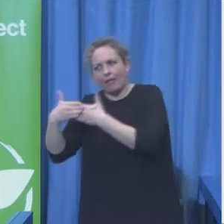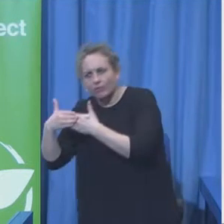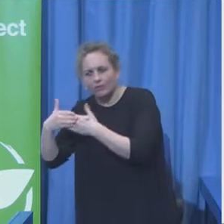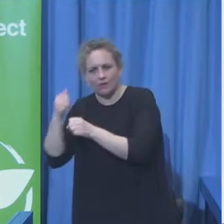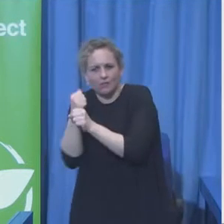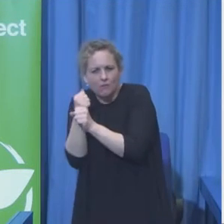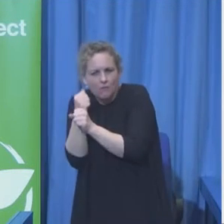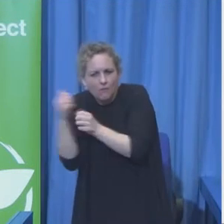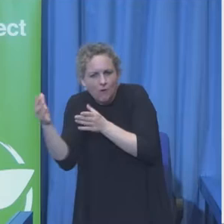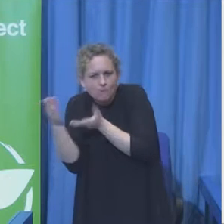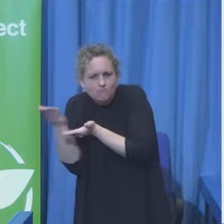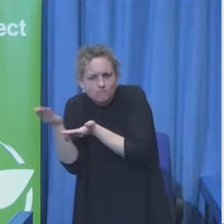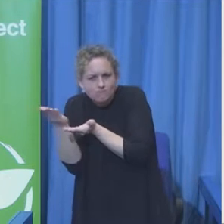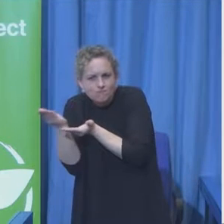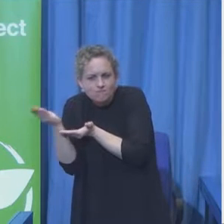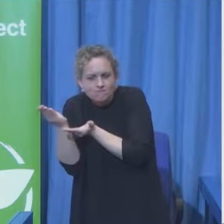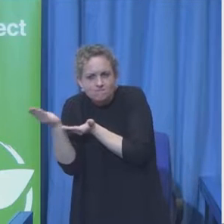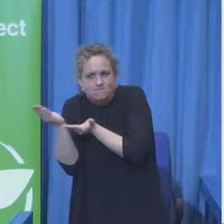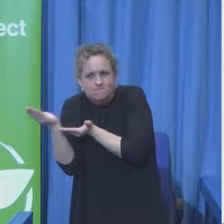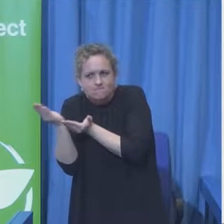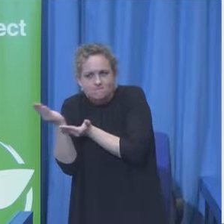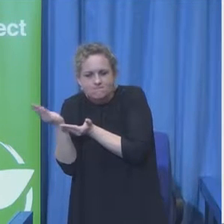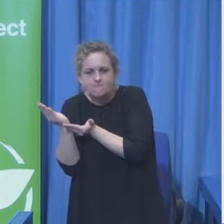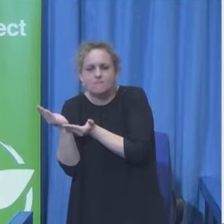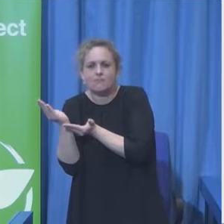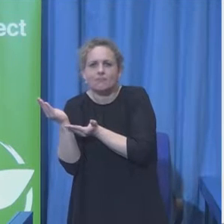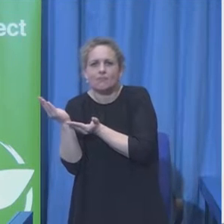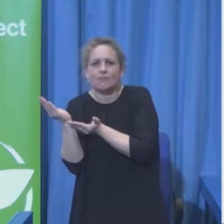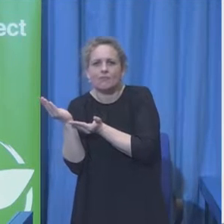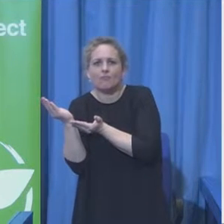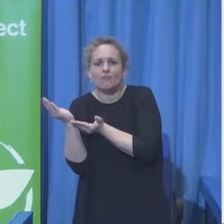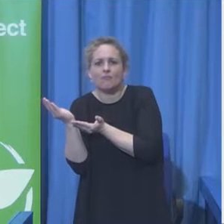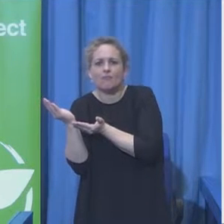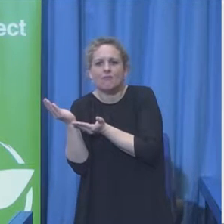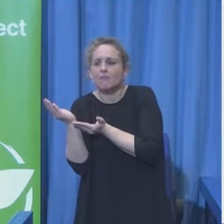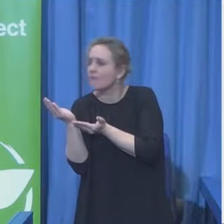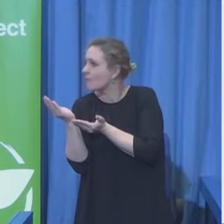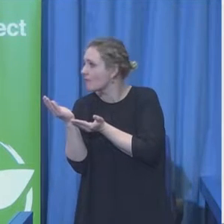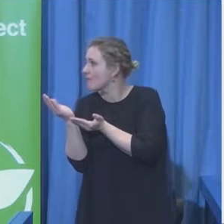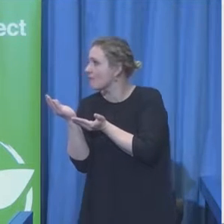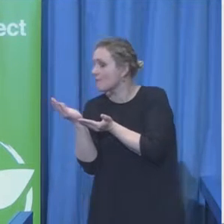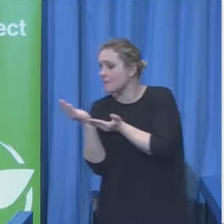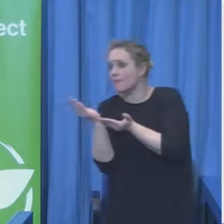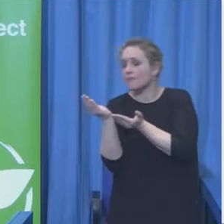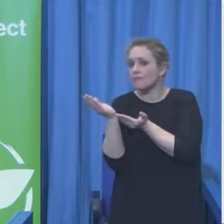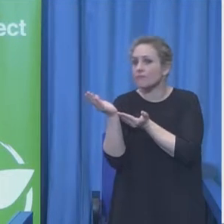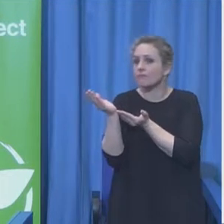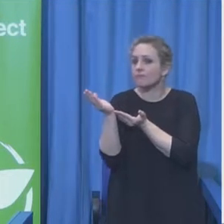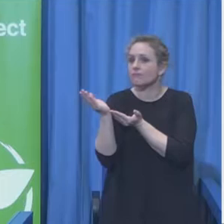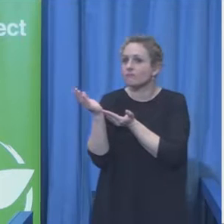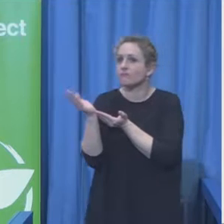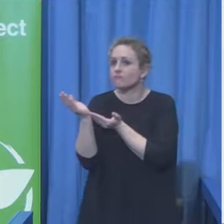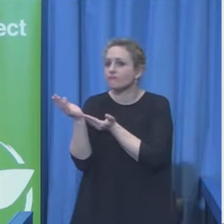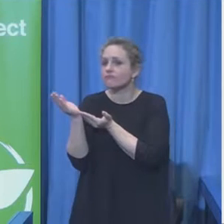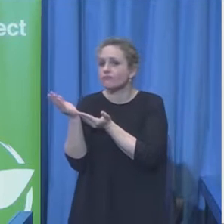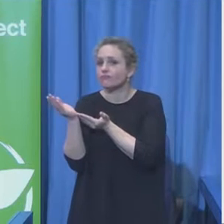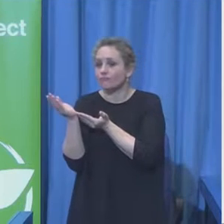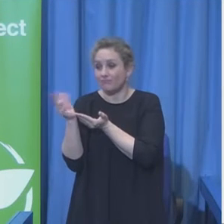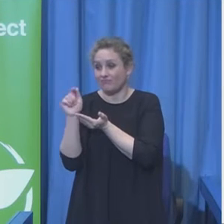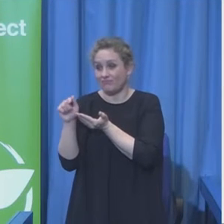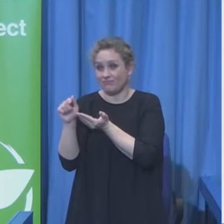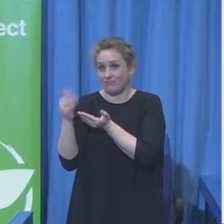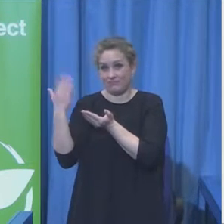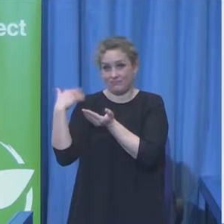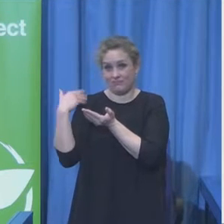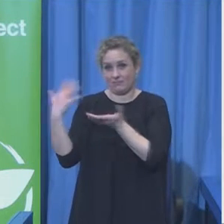UN agencies, trusts and funds, definitely. The Conference of the State Parties takes place every year in June, and